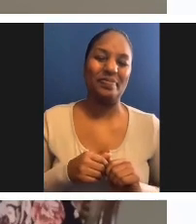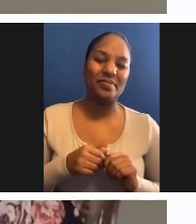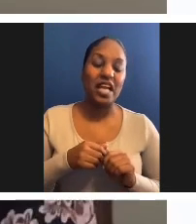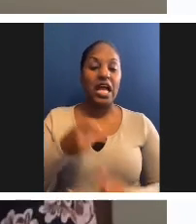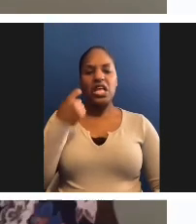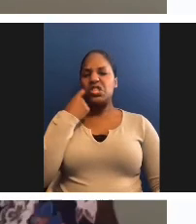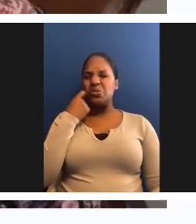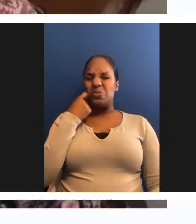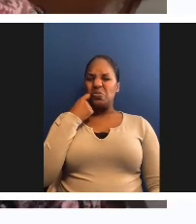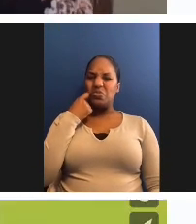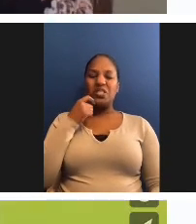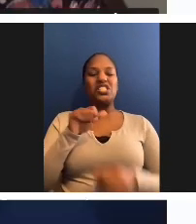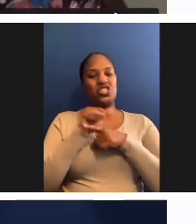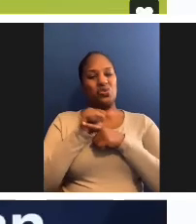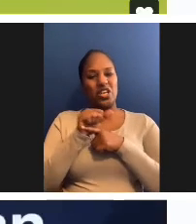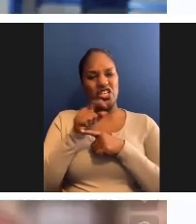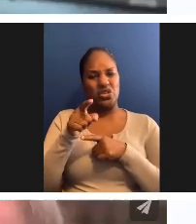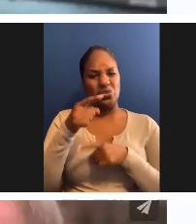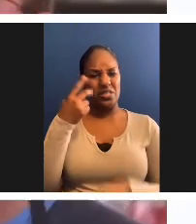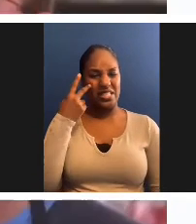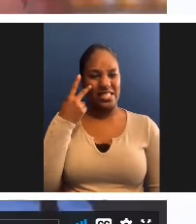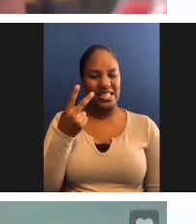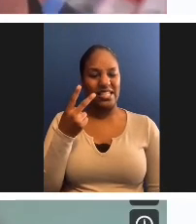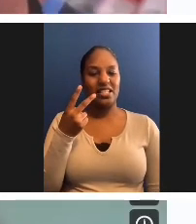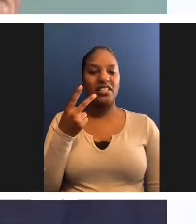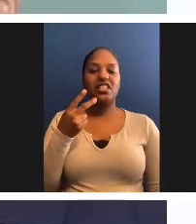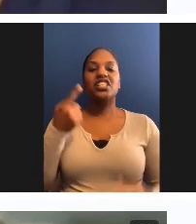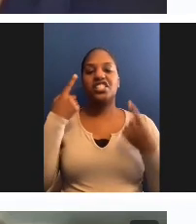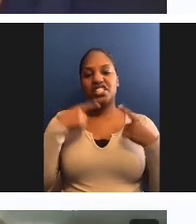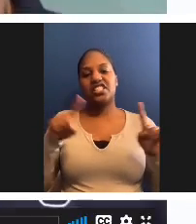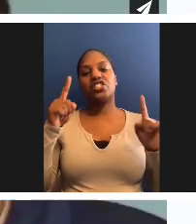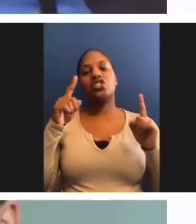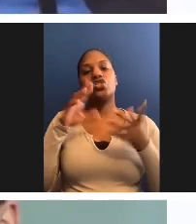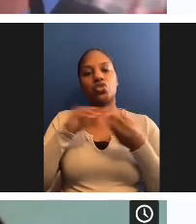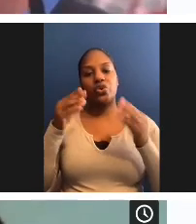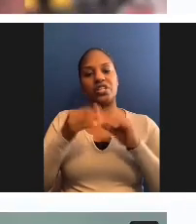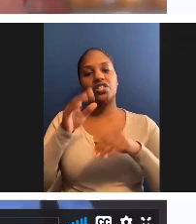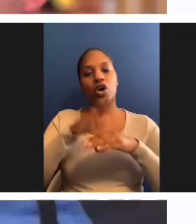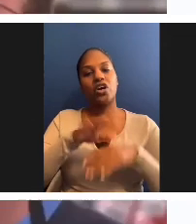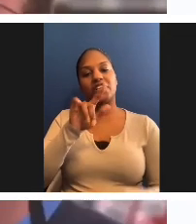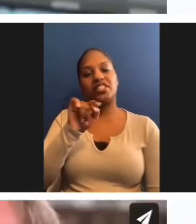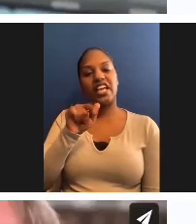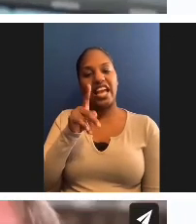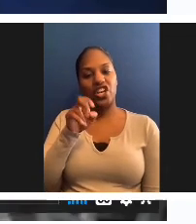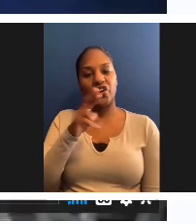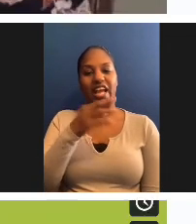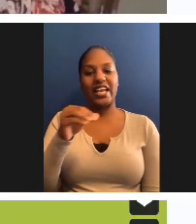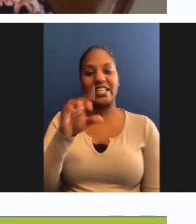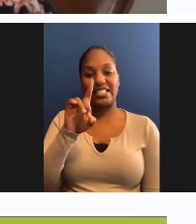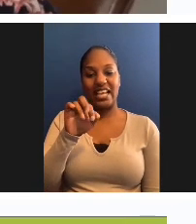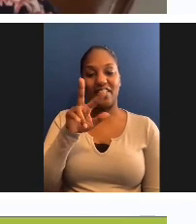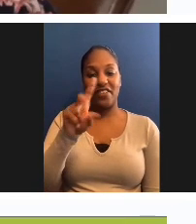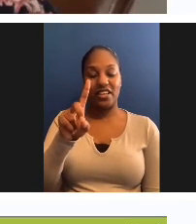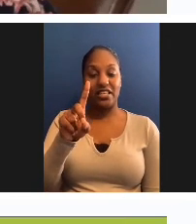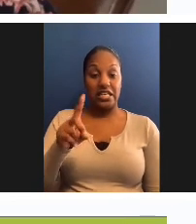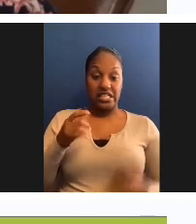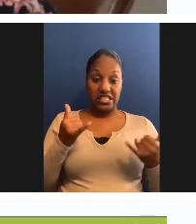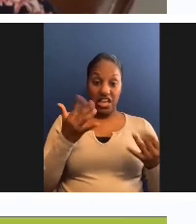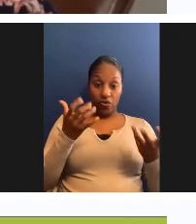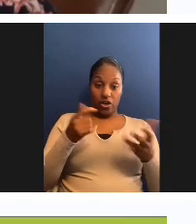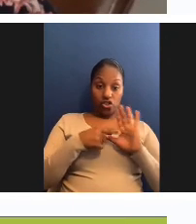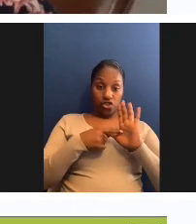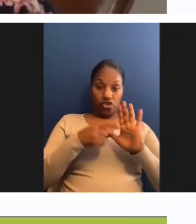training, you saw success stories on Tanner and David. The one I want to show you today is